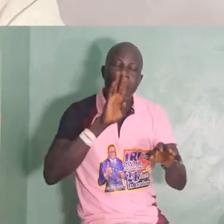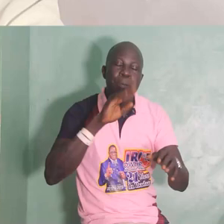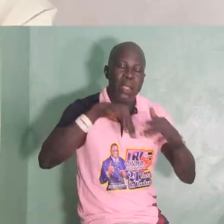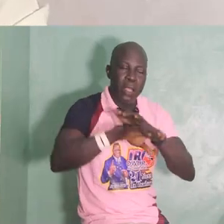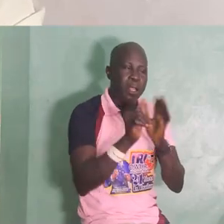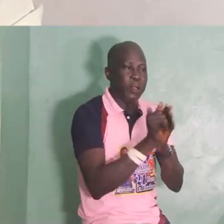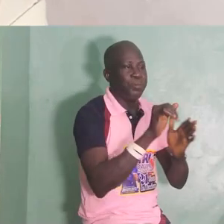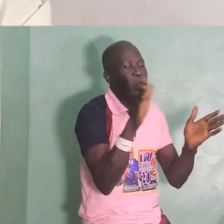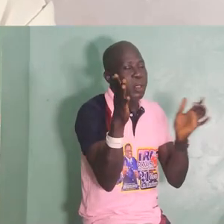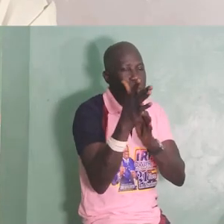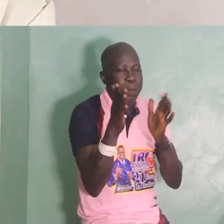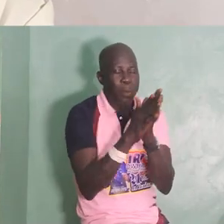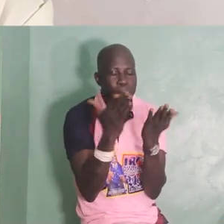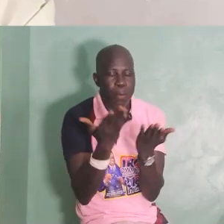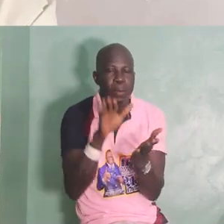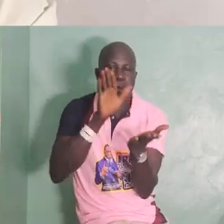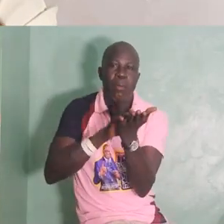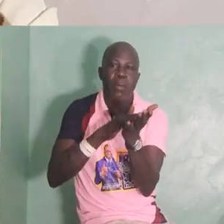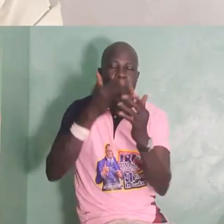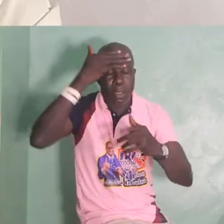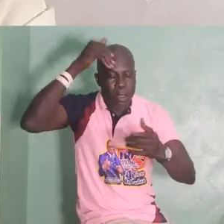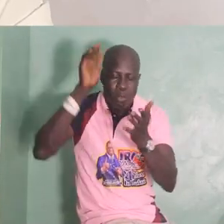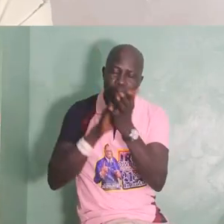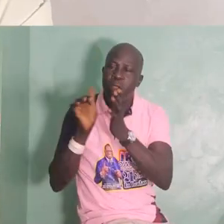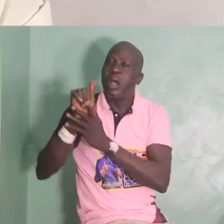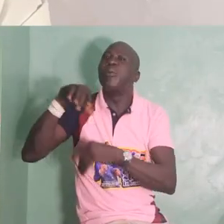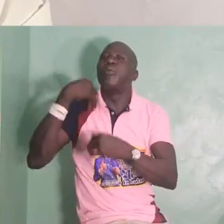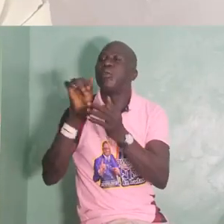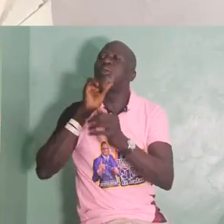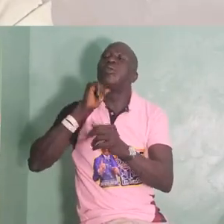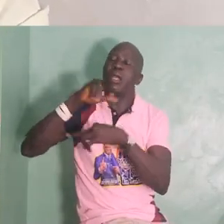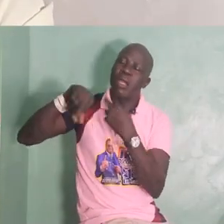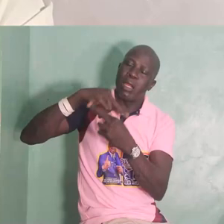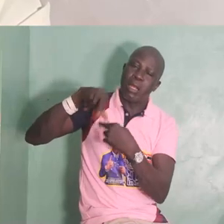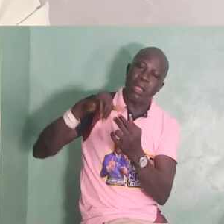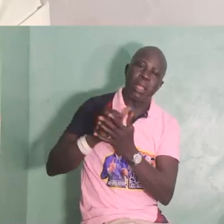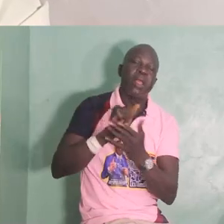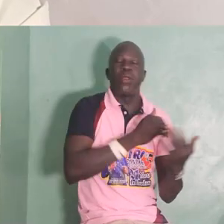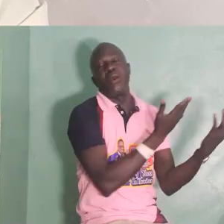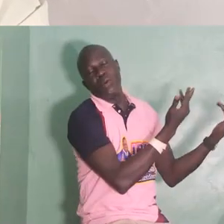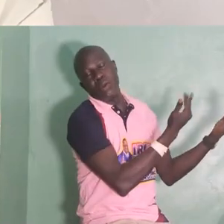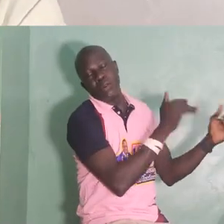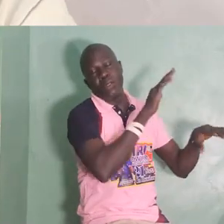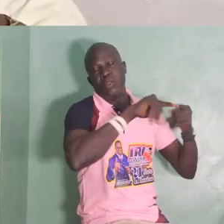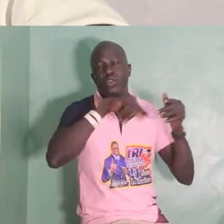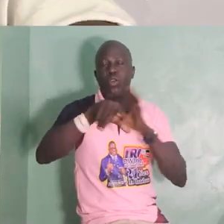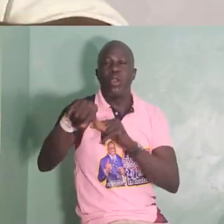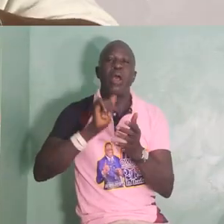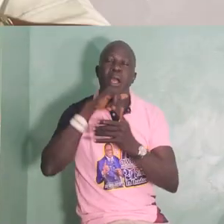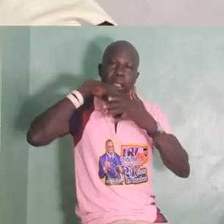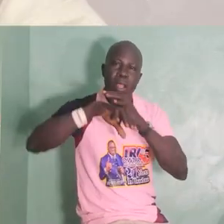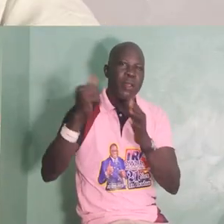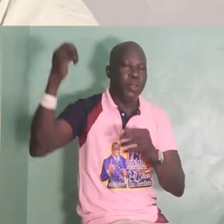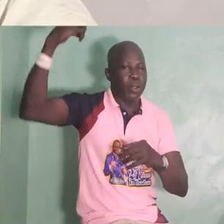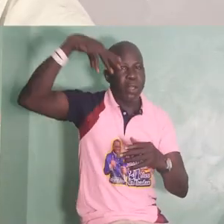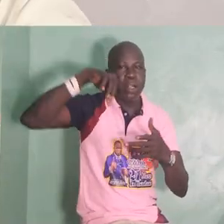For Bible school. All of you that arrived for Bible school. Ati e yiti e ti de. And those of you that have not come. We are still expecting. Mama ni oro